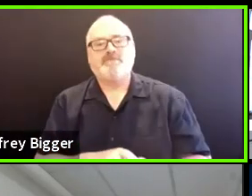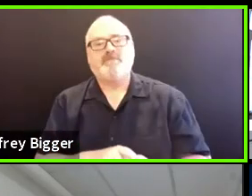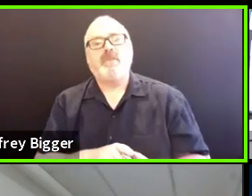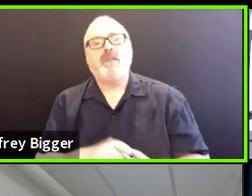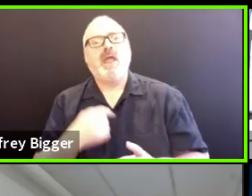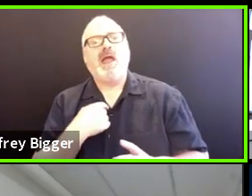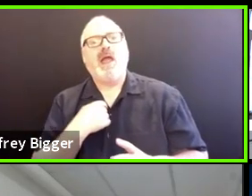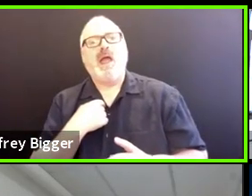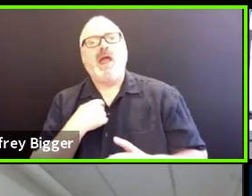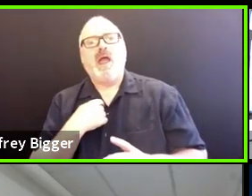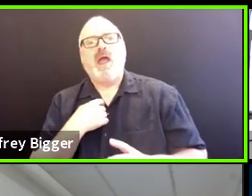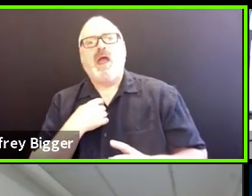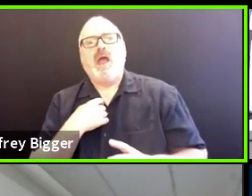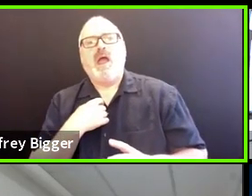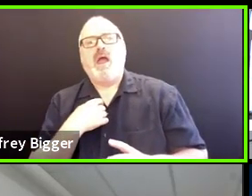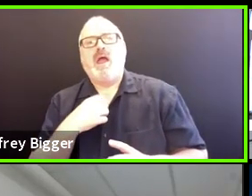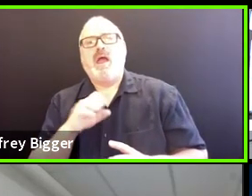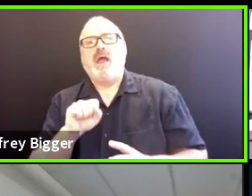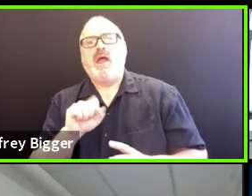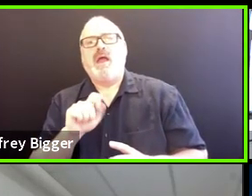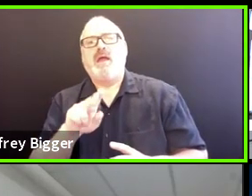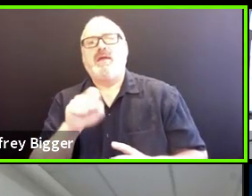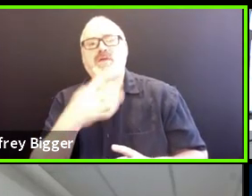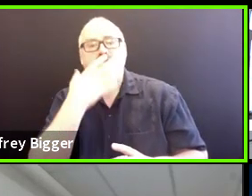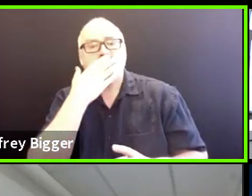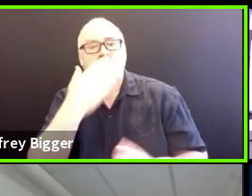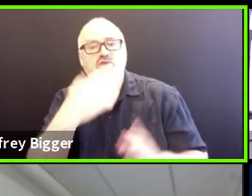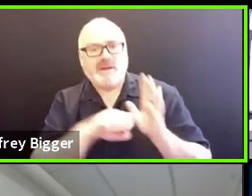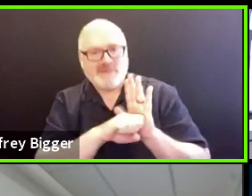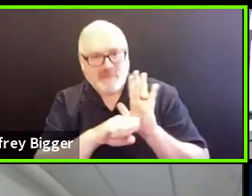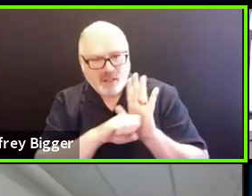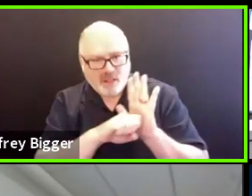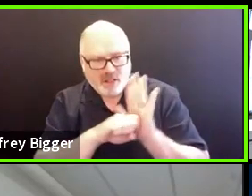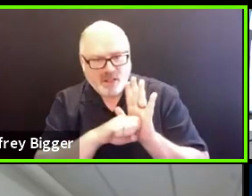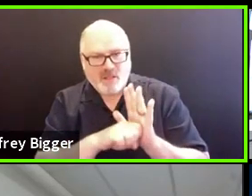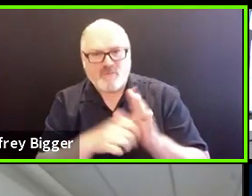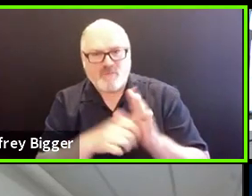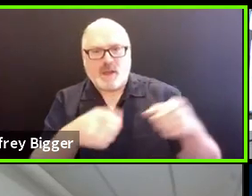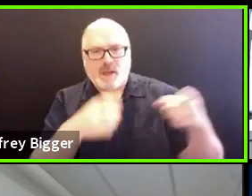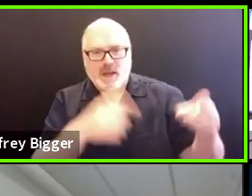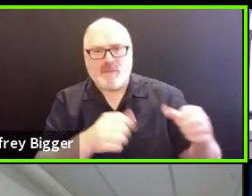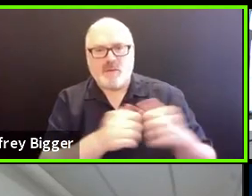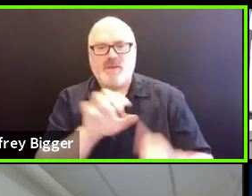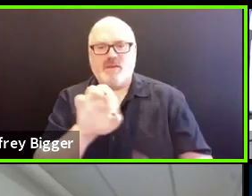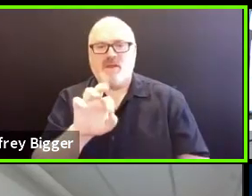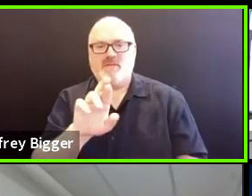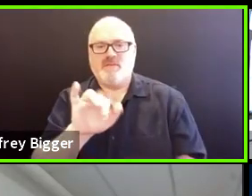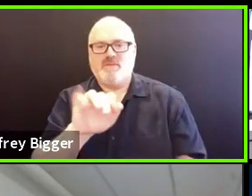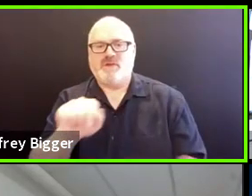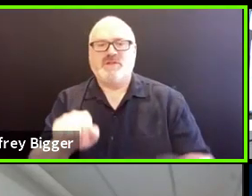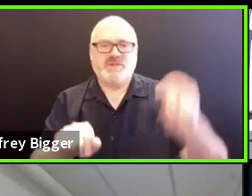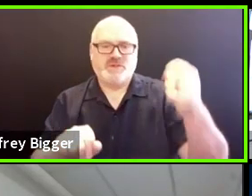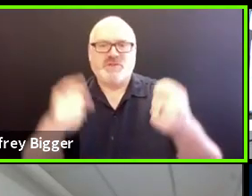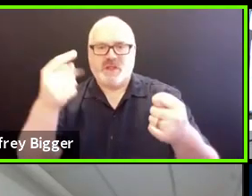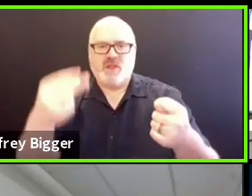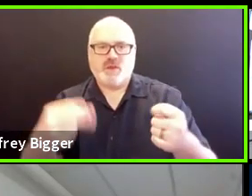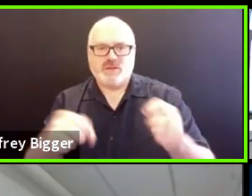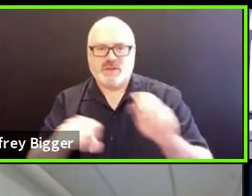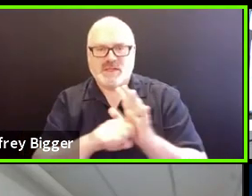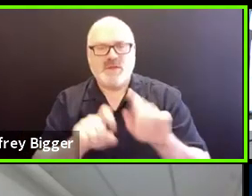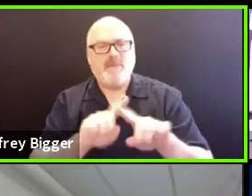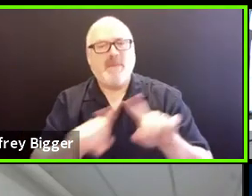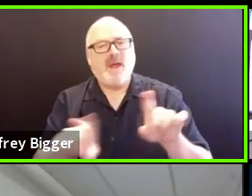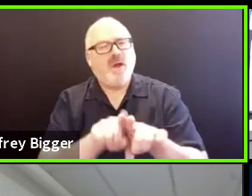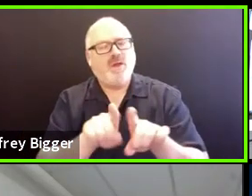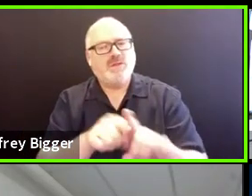think Fritz's example is a great example of the things that can be done, but it strikes me as well that that's